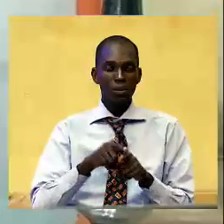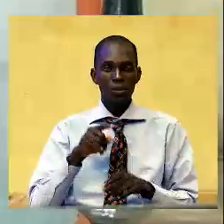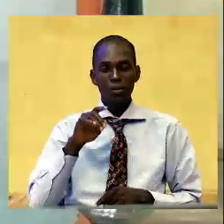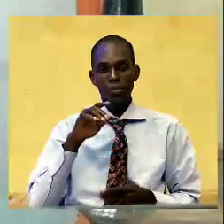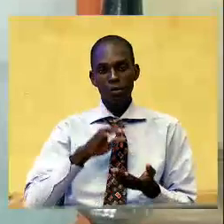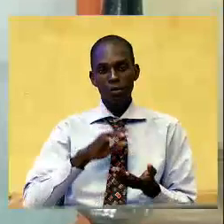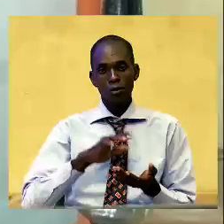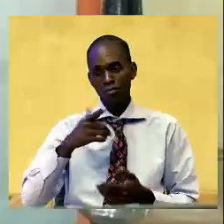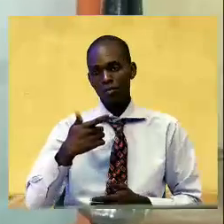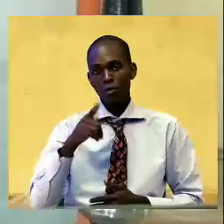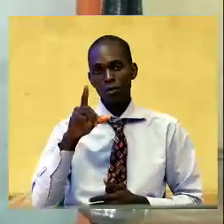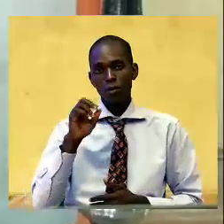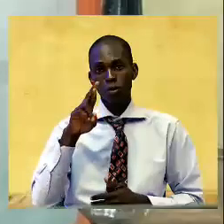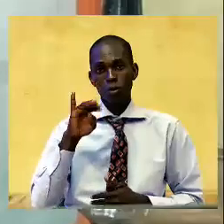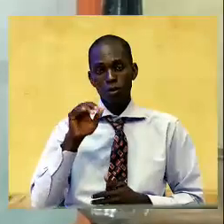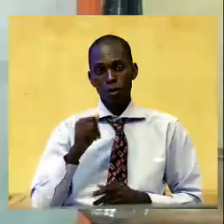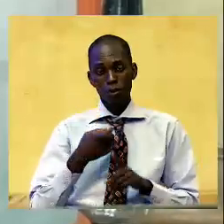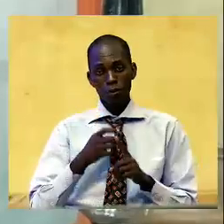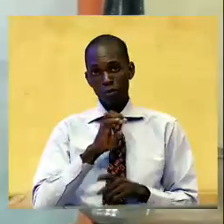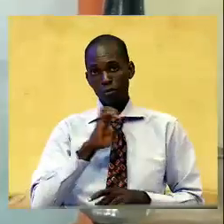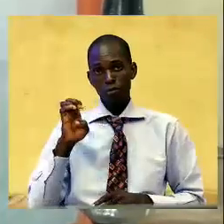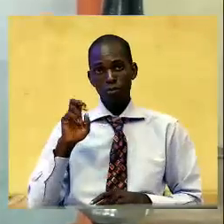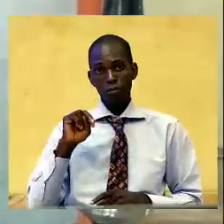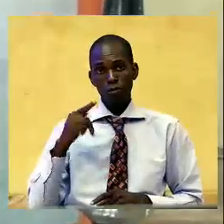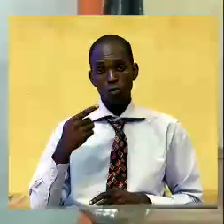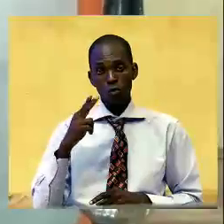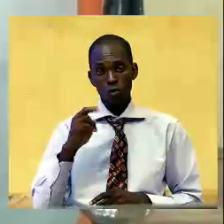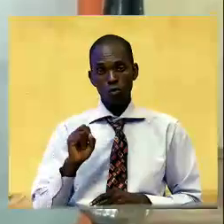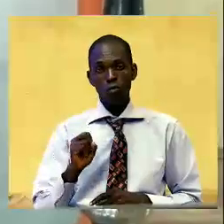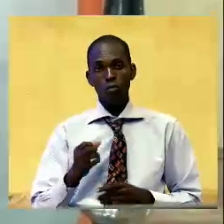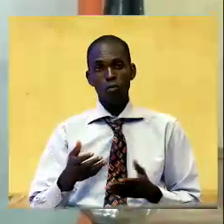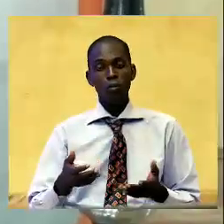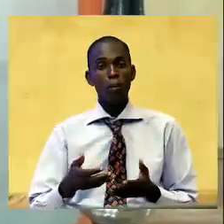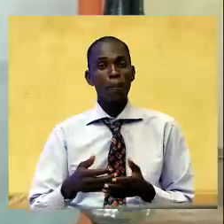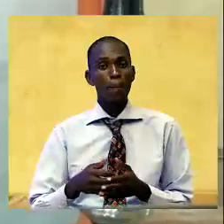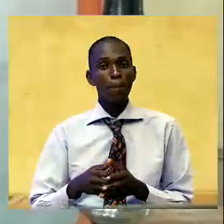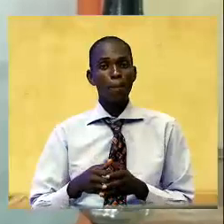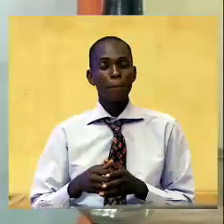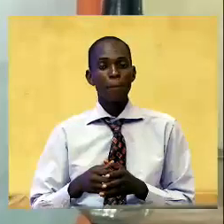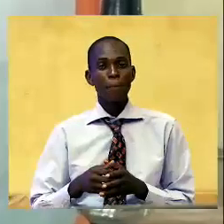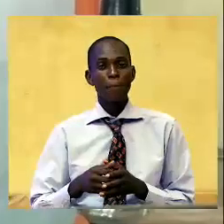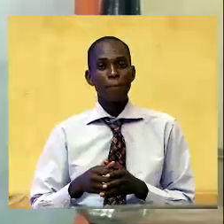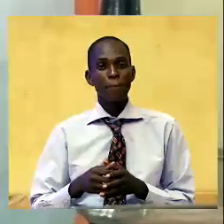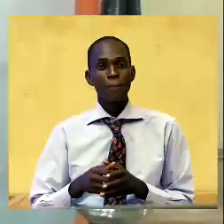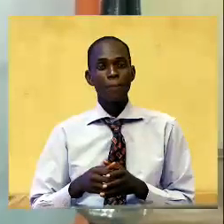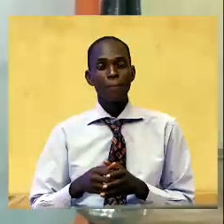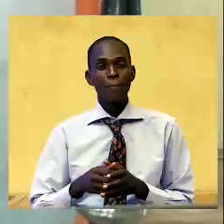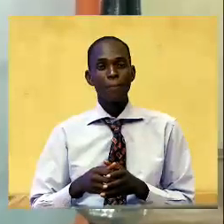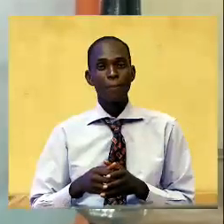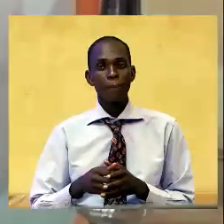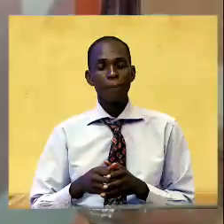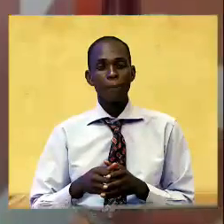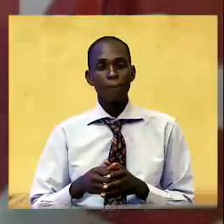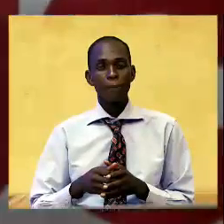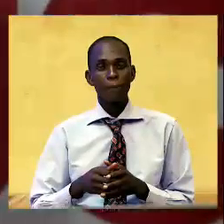Hallelujah. Aha mbu Sister Gloria Ede es na Enugu region here. So ihe Chineke mere mu obuladi